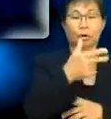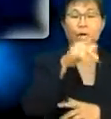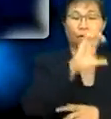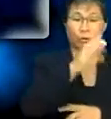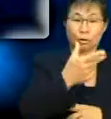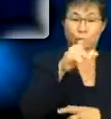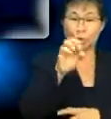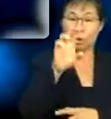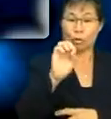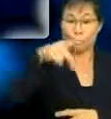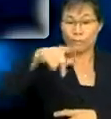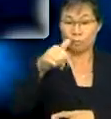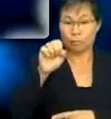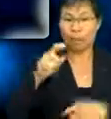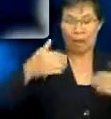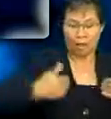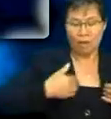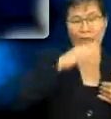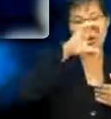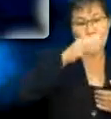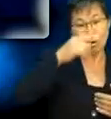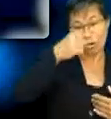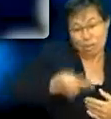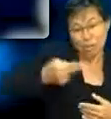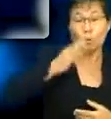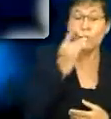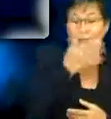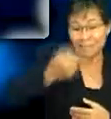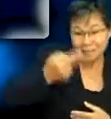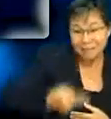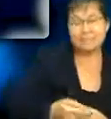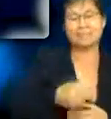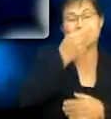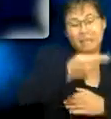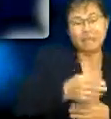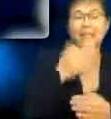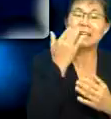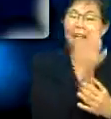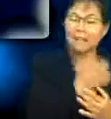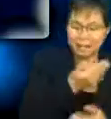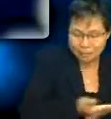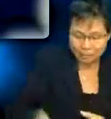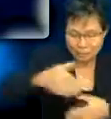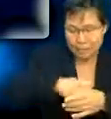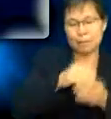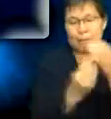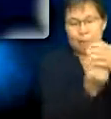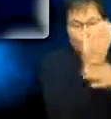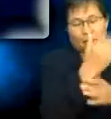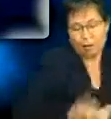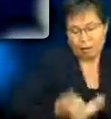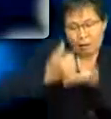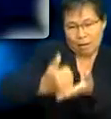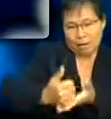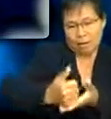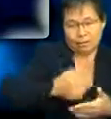Chloroplast contains chlorophyll. Chlorophyll is the green-colored substance in plants that helps